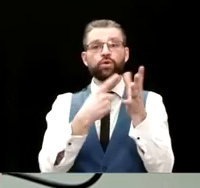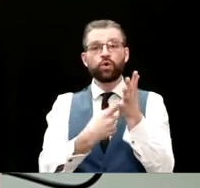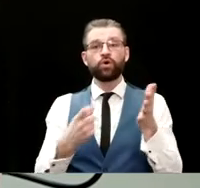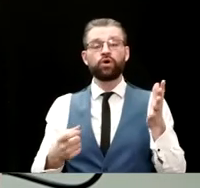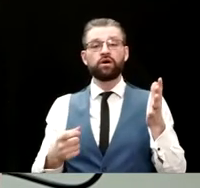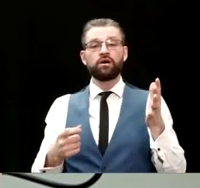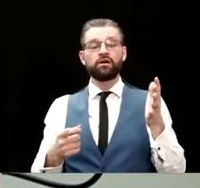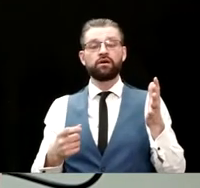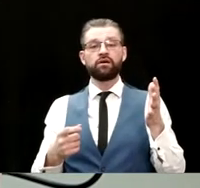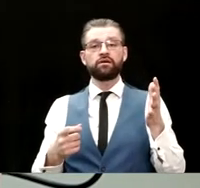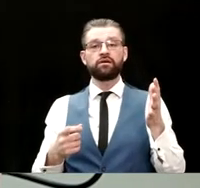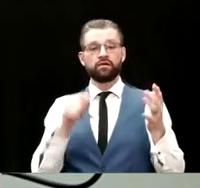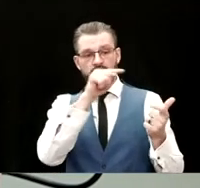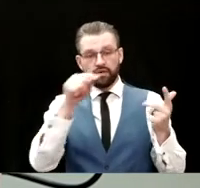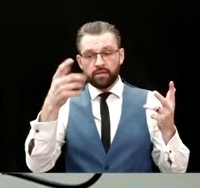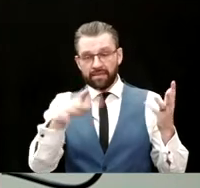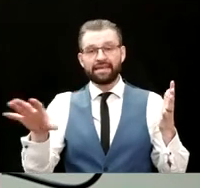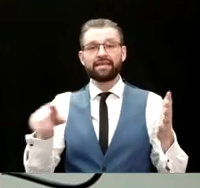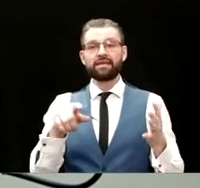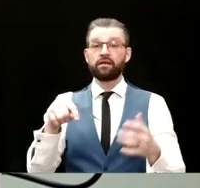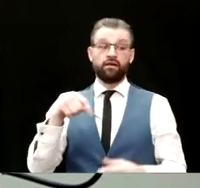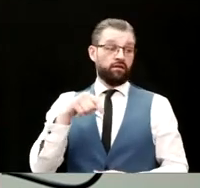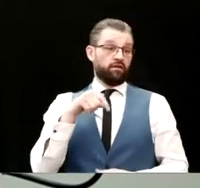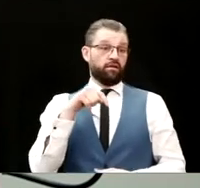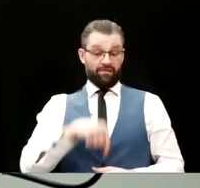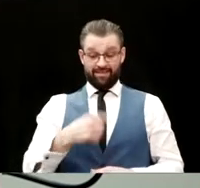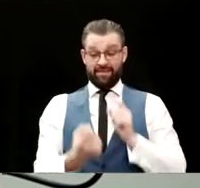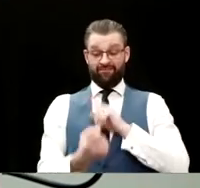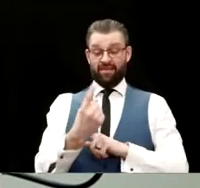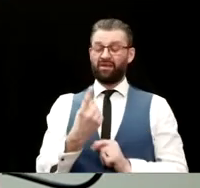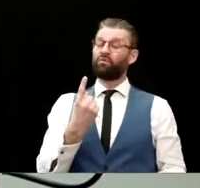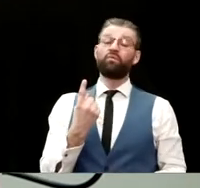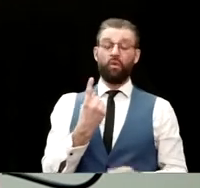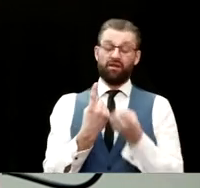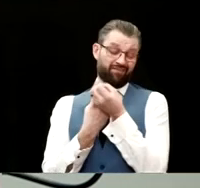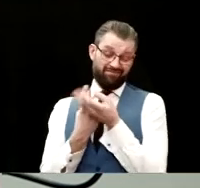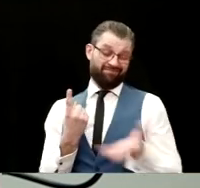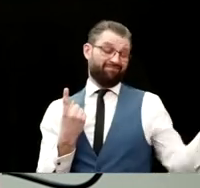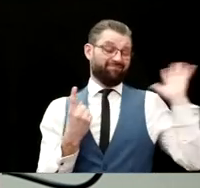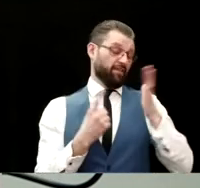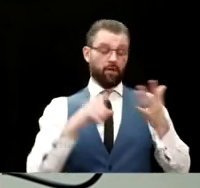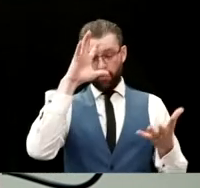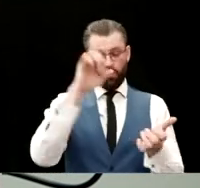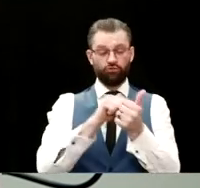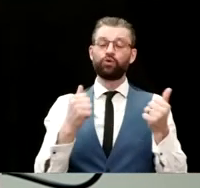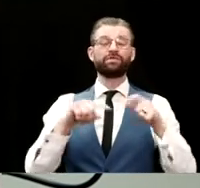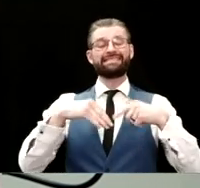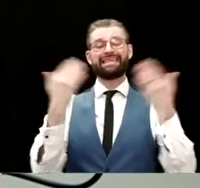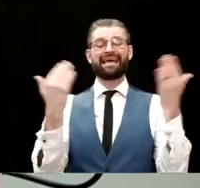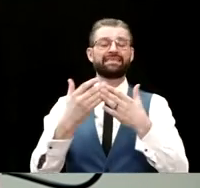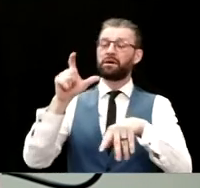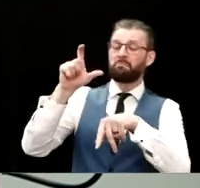event today is one of thousands taking place in workplaces, museums, prisons, churches,